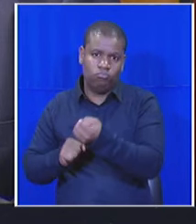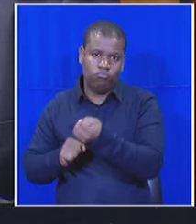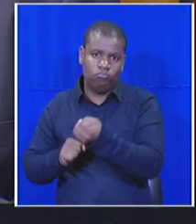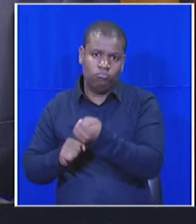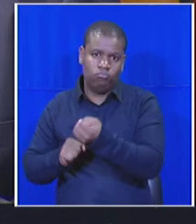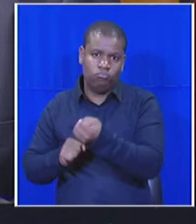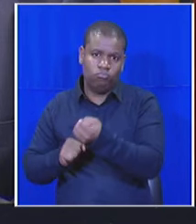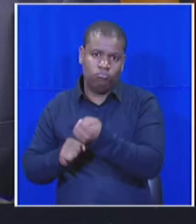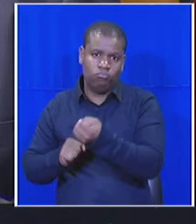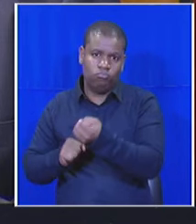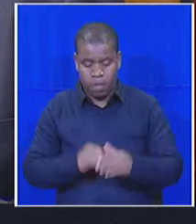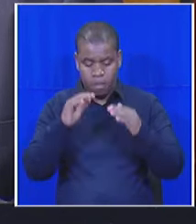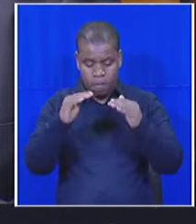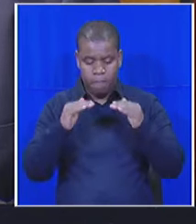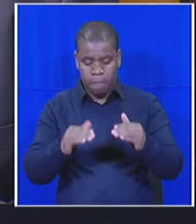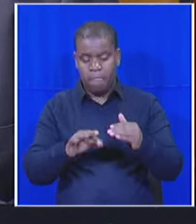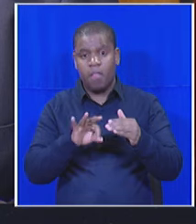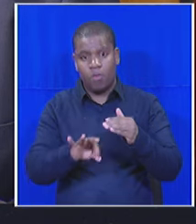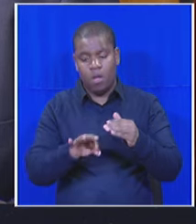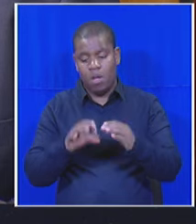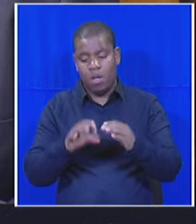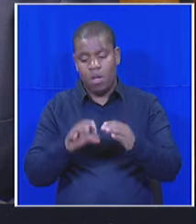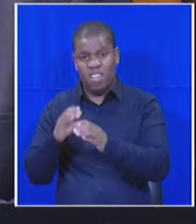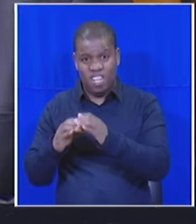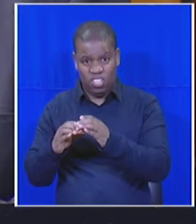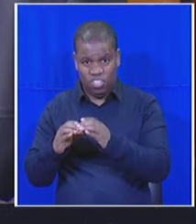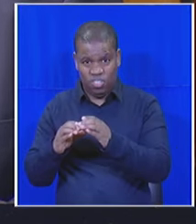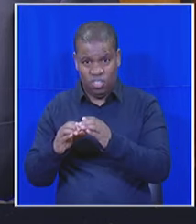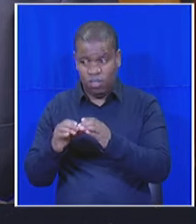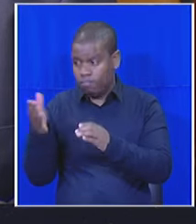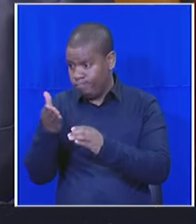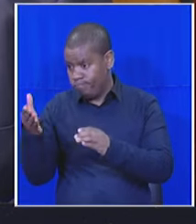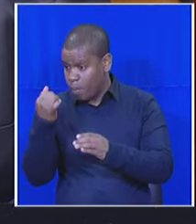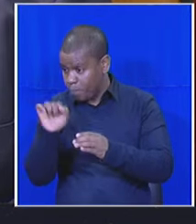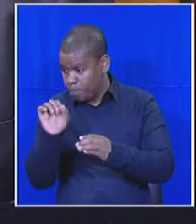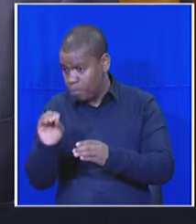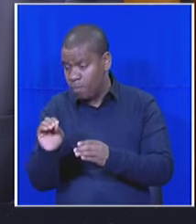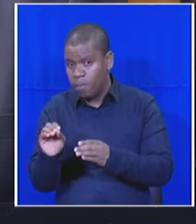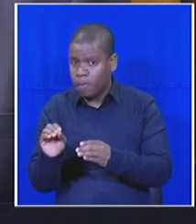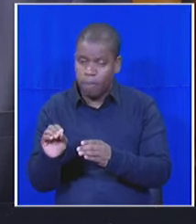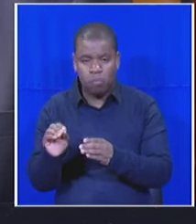I now put vote number 3, communications. Are there any objections?